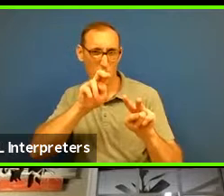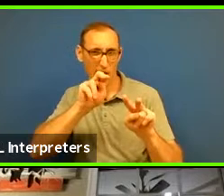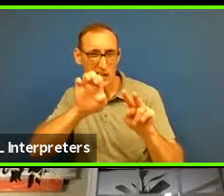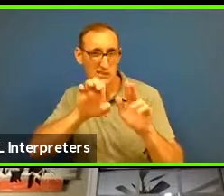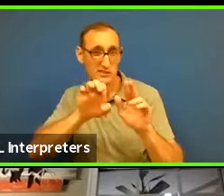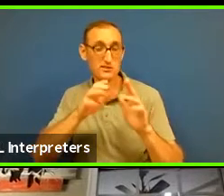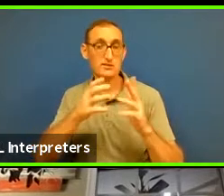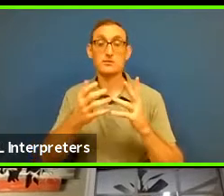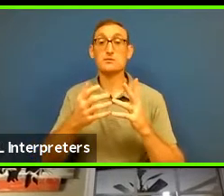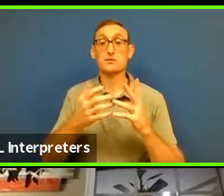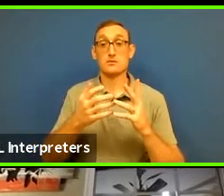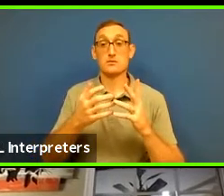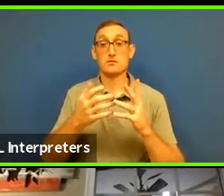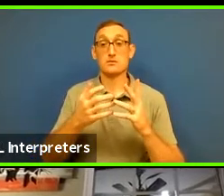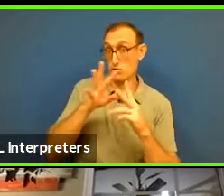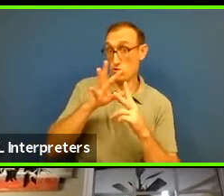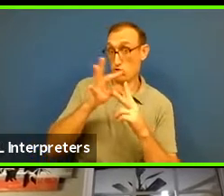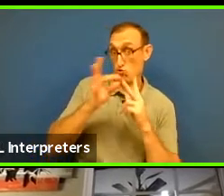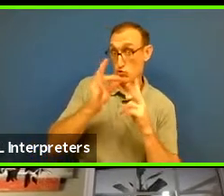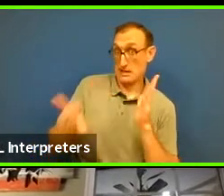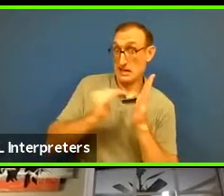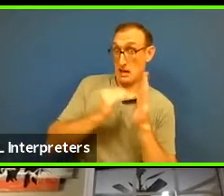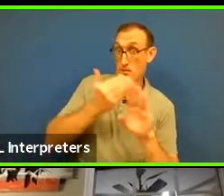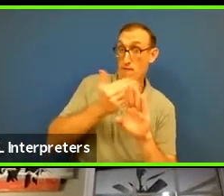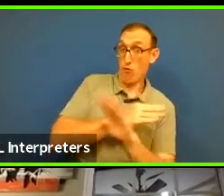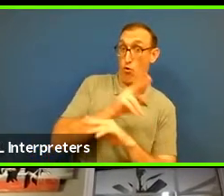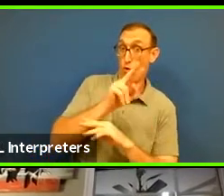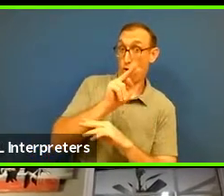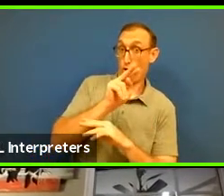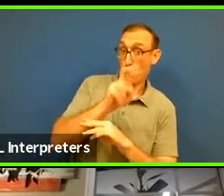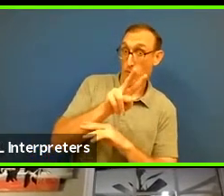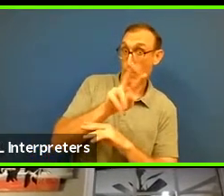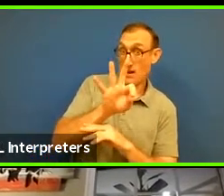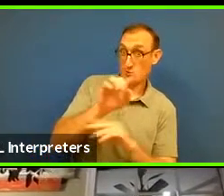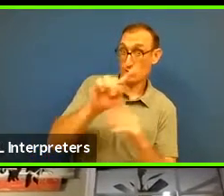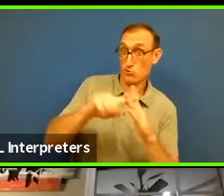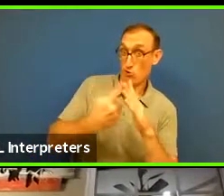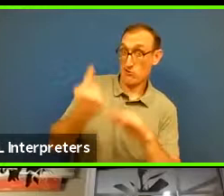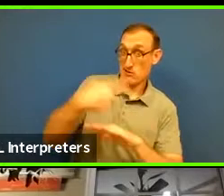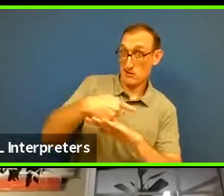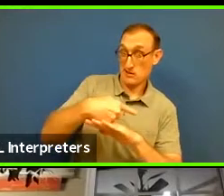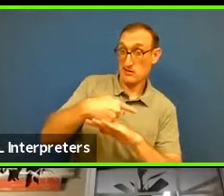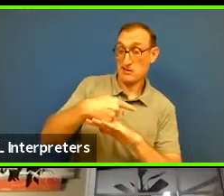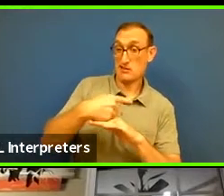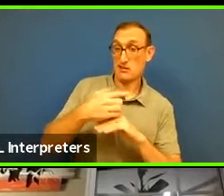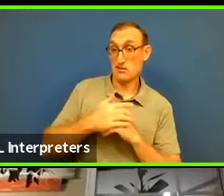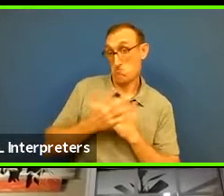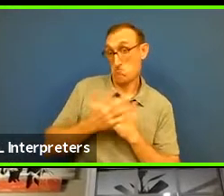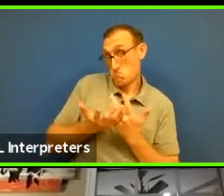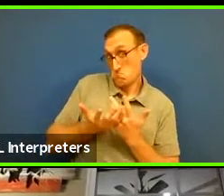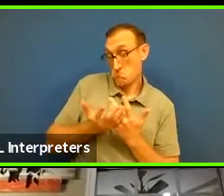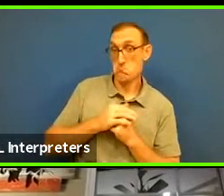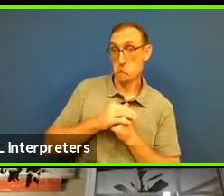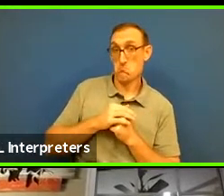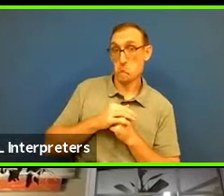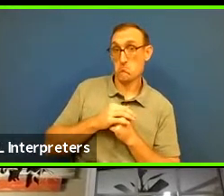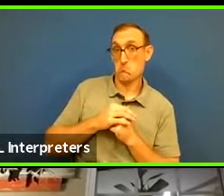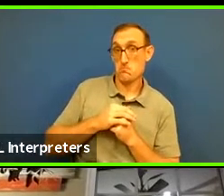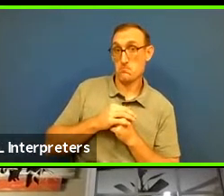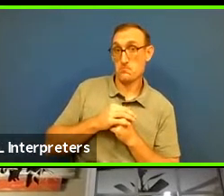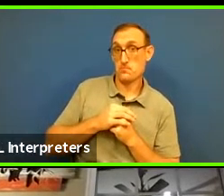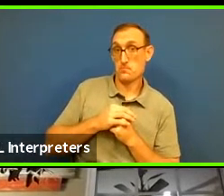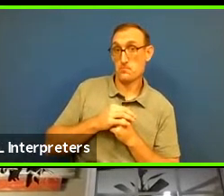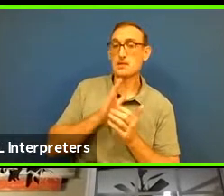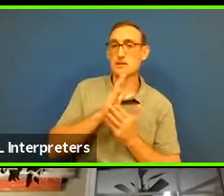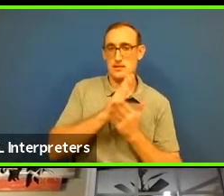be given the option to choose again before the November 9th start date, he has received Mr. Stevens has received a couple of